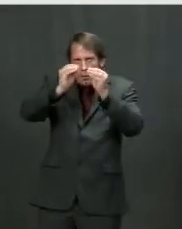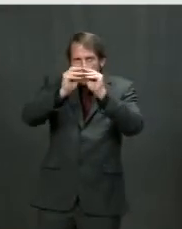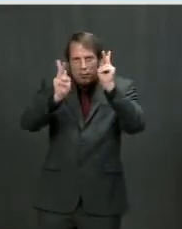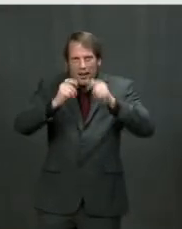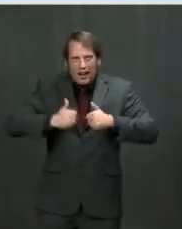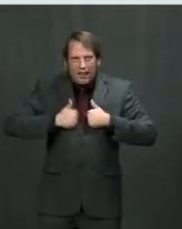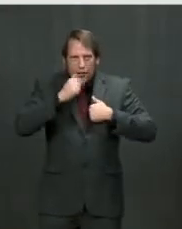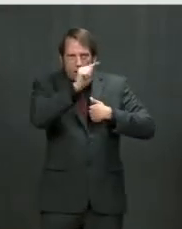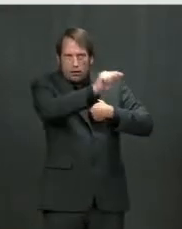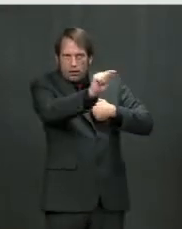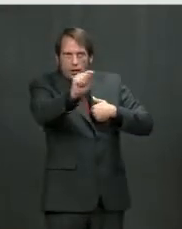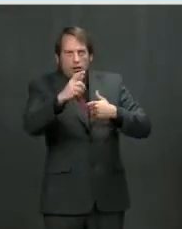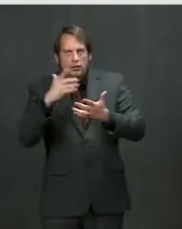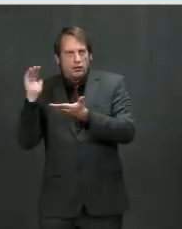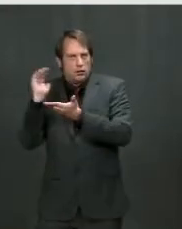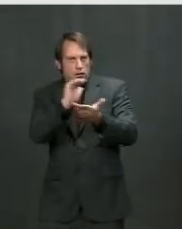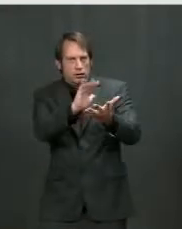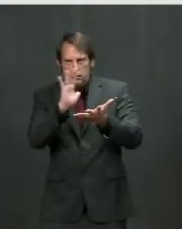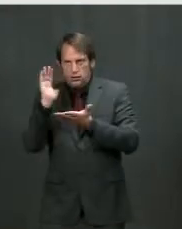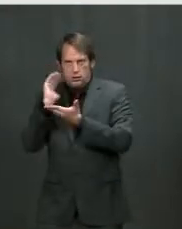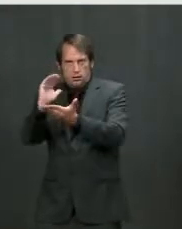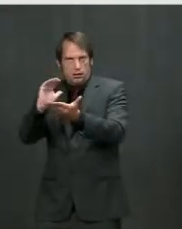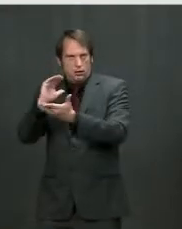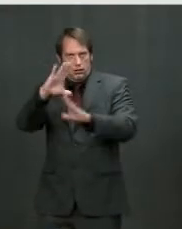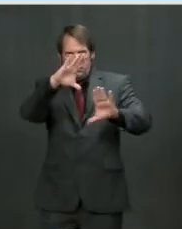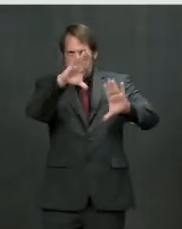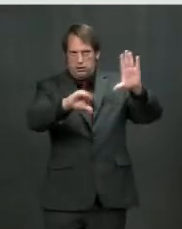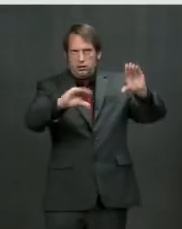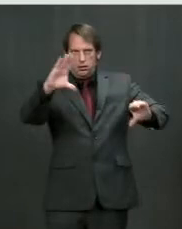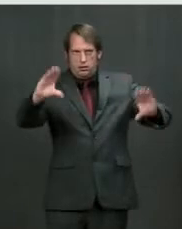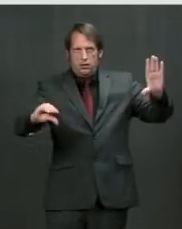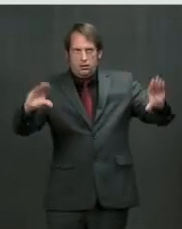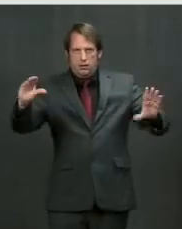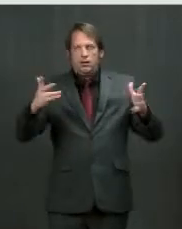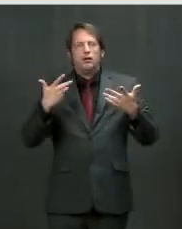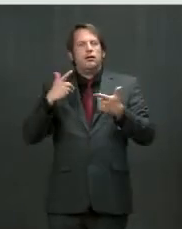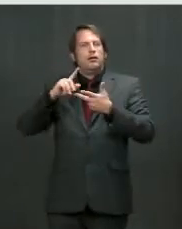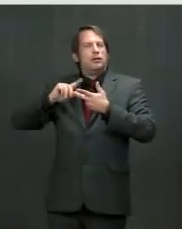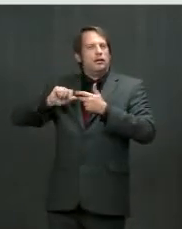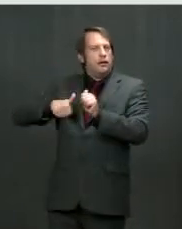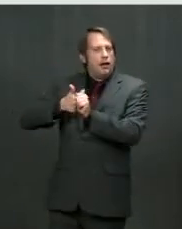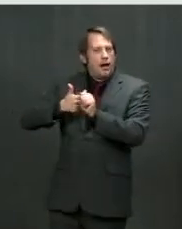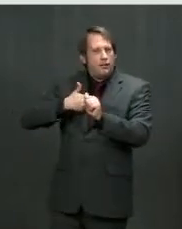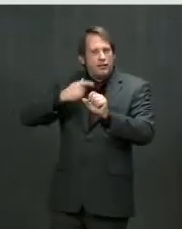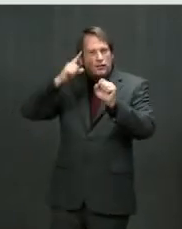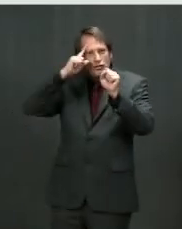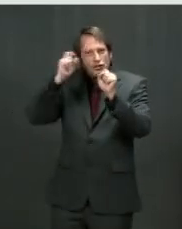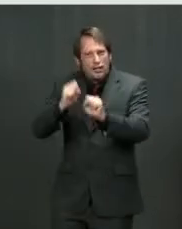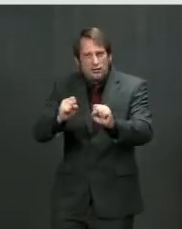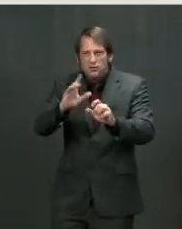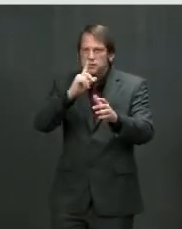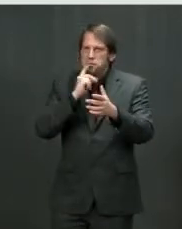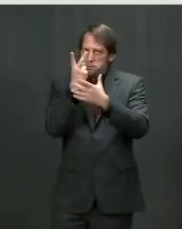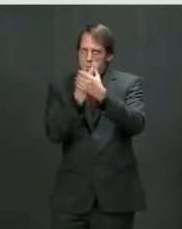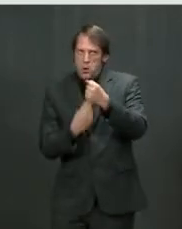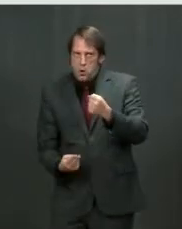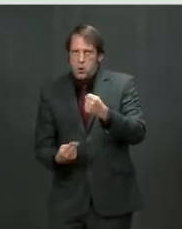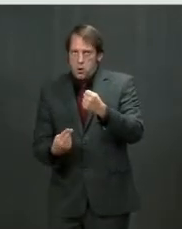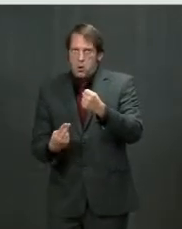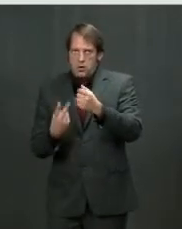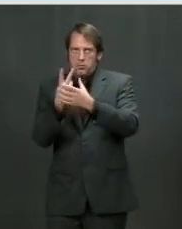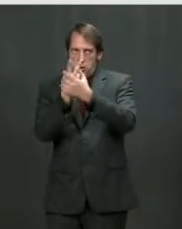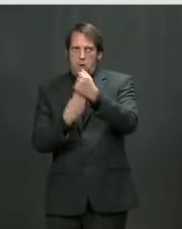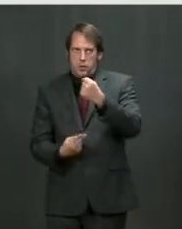where more targeted strategies will work. But right now, I would commit to you that we're doing both. And I'll give you an